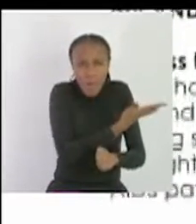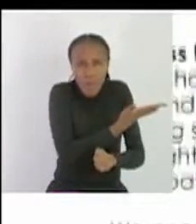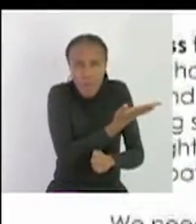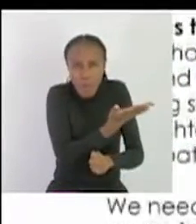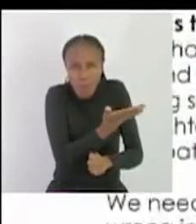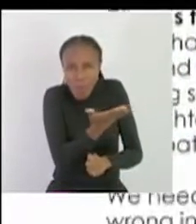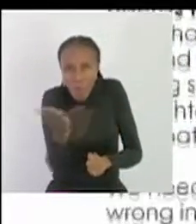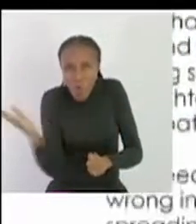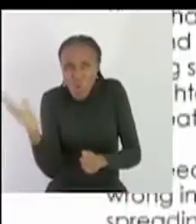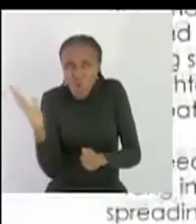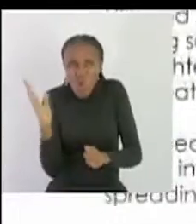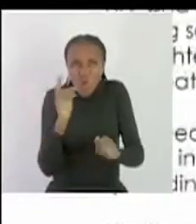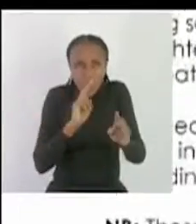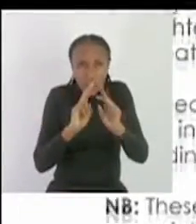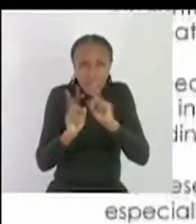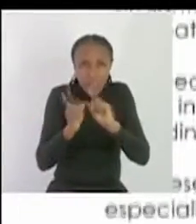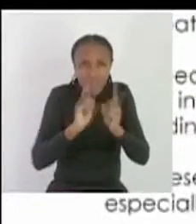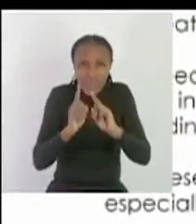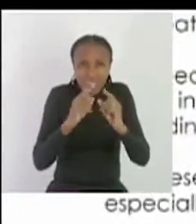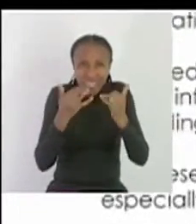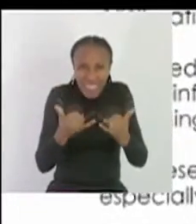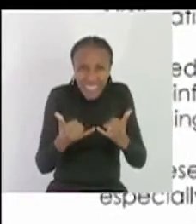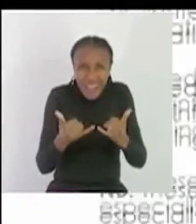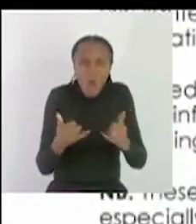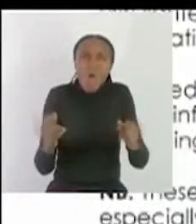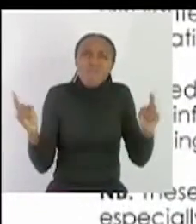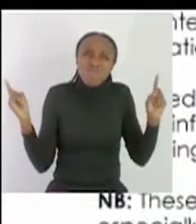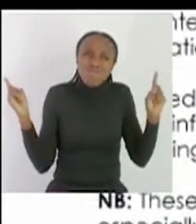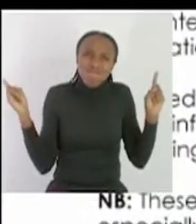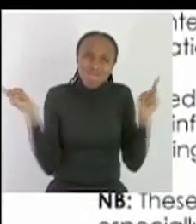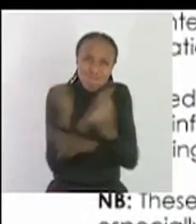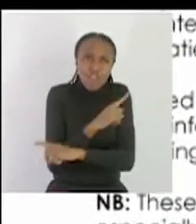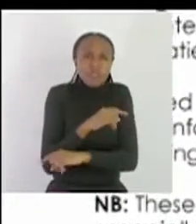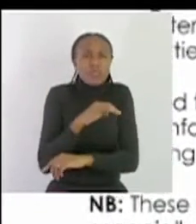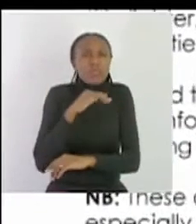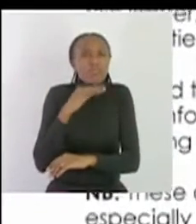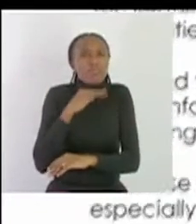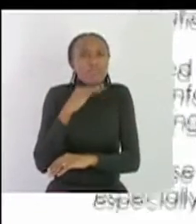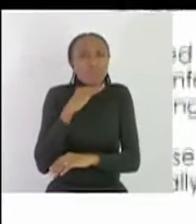stories. Wait, and then I see somewhere there we need to do